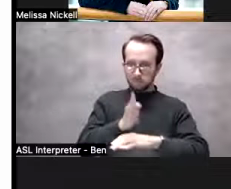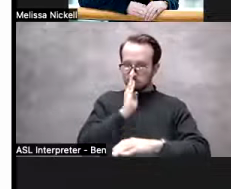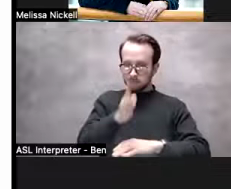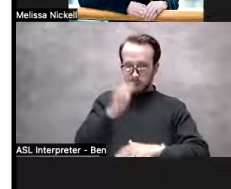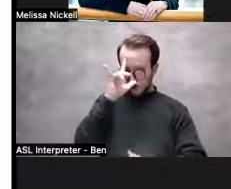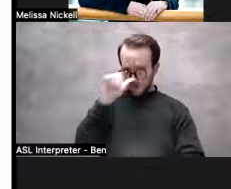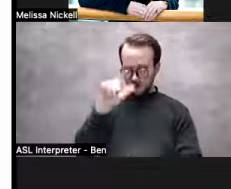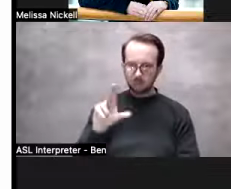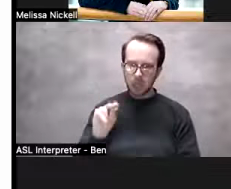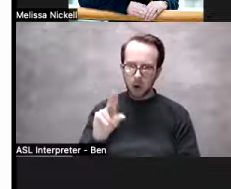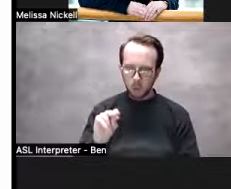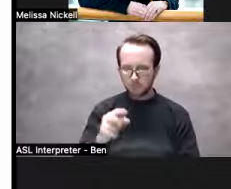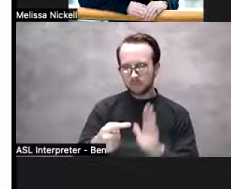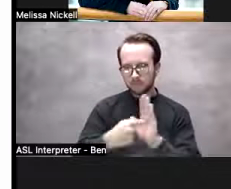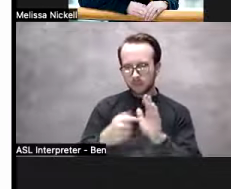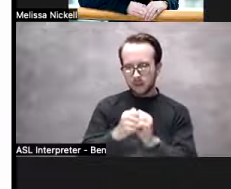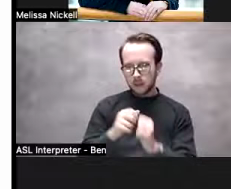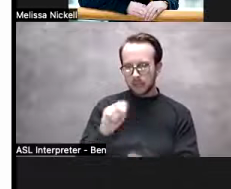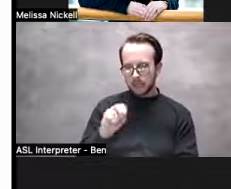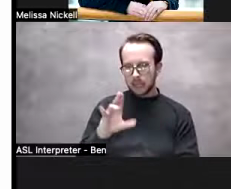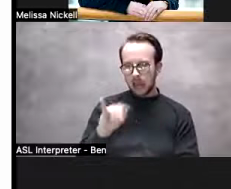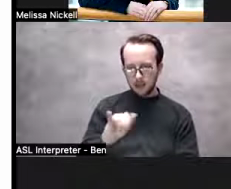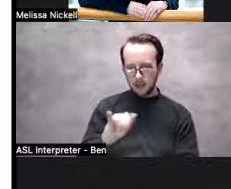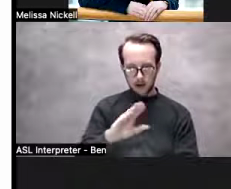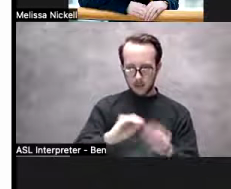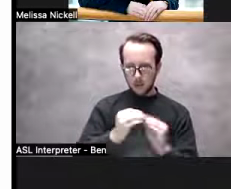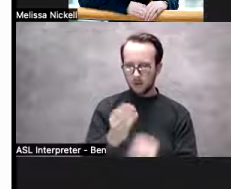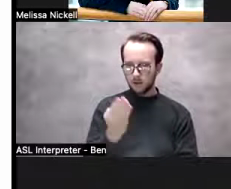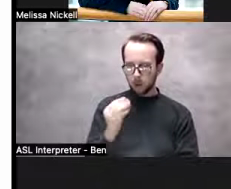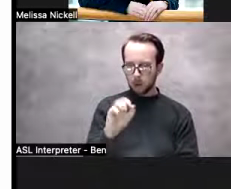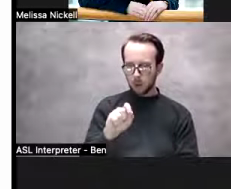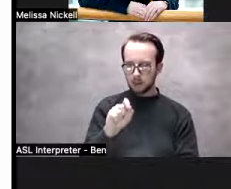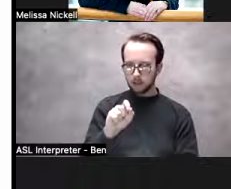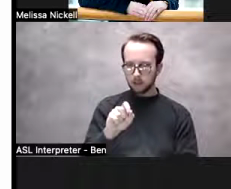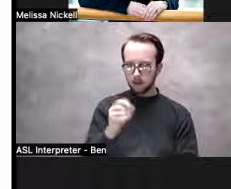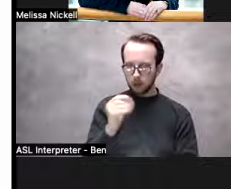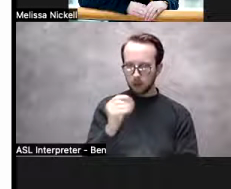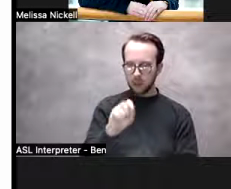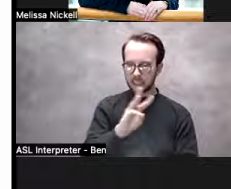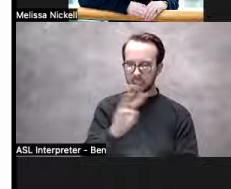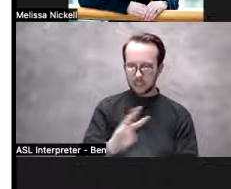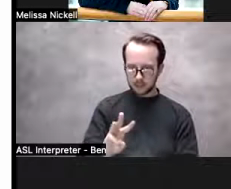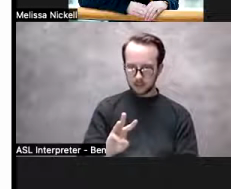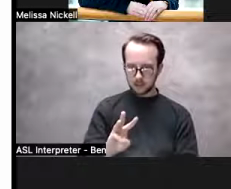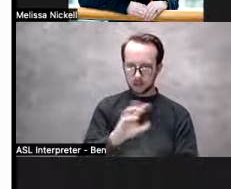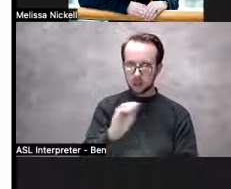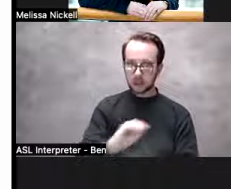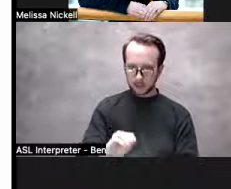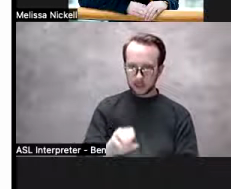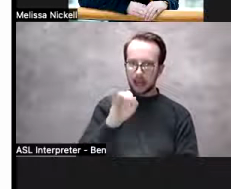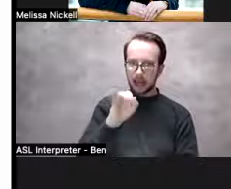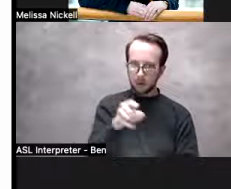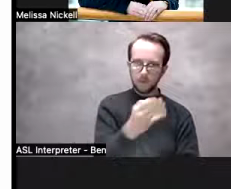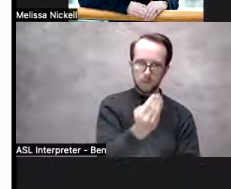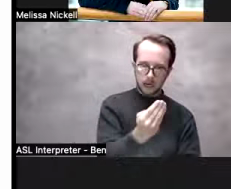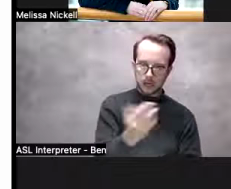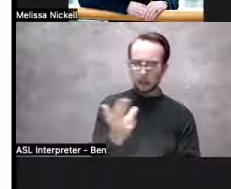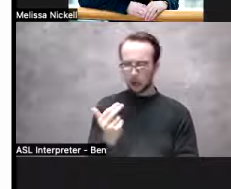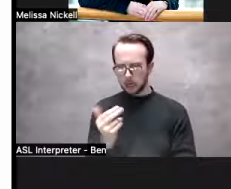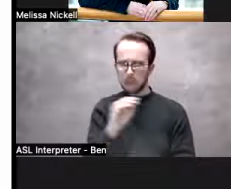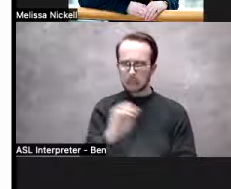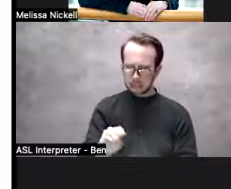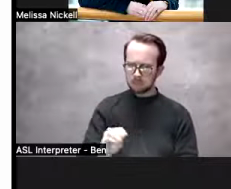example, with NCI with a 14.6, if you get a 14 or a 13th percentile, chances are highly